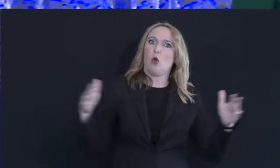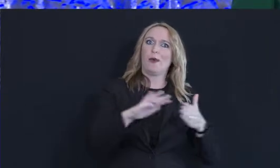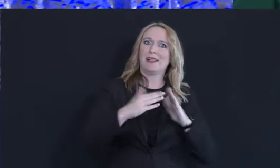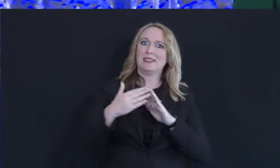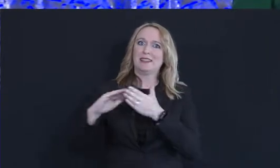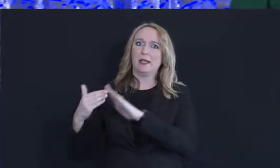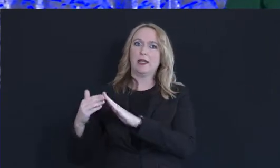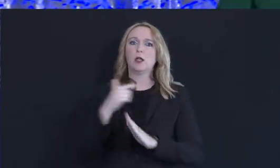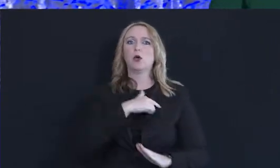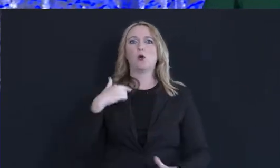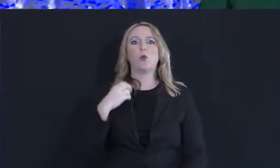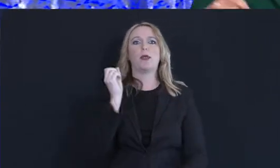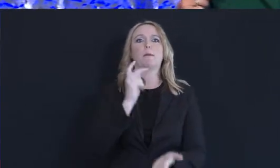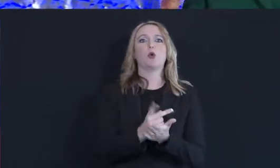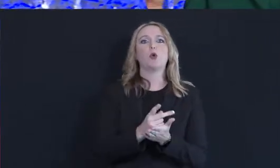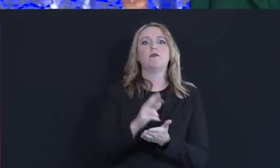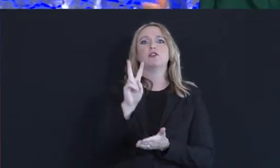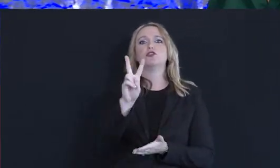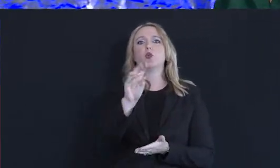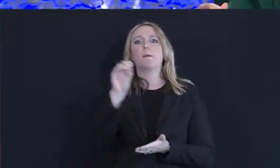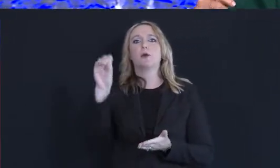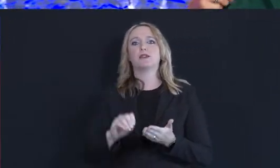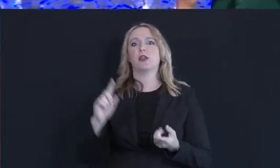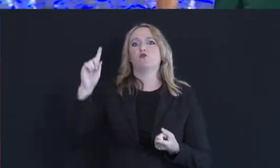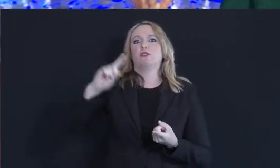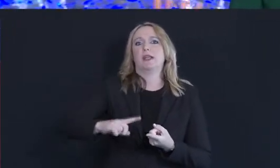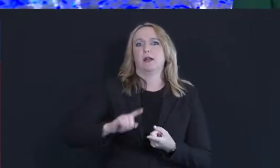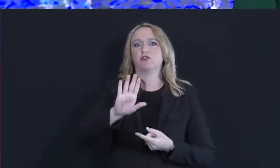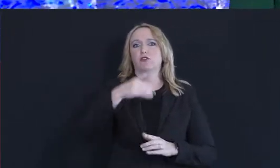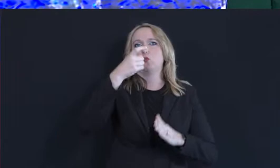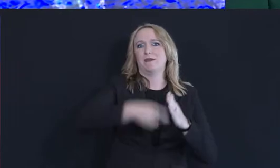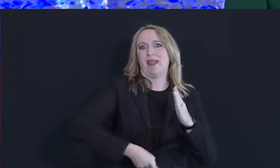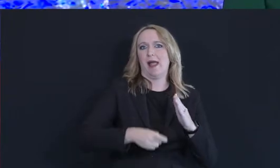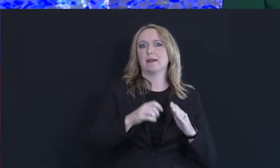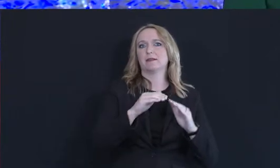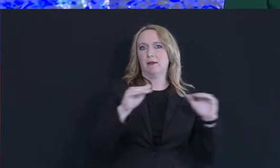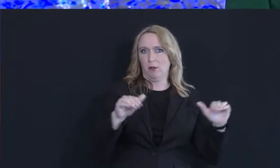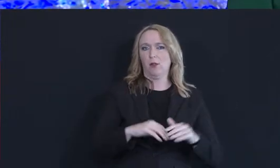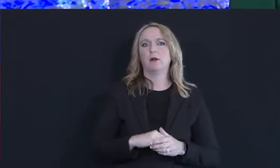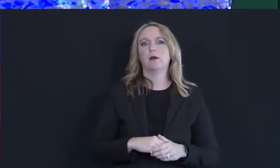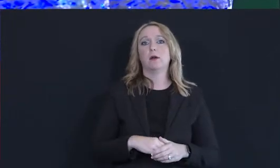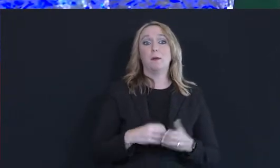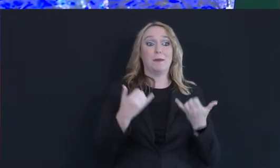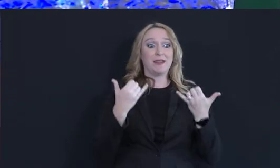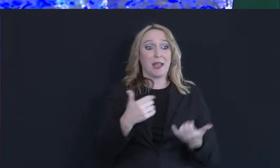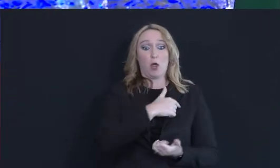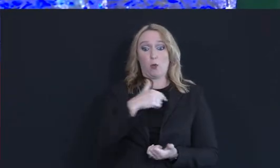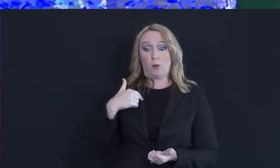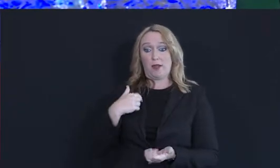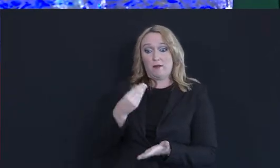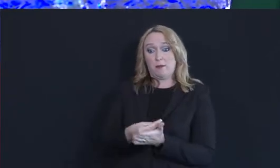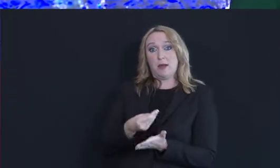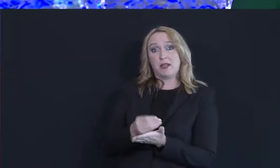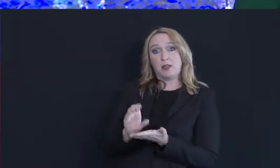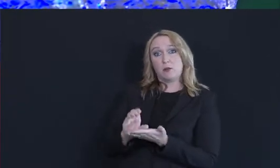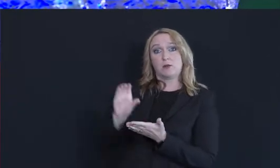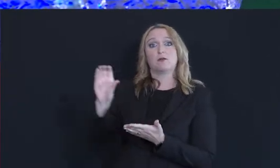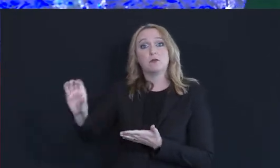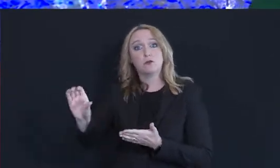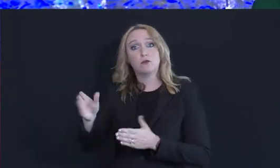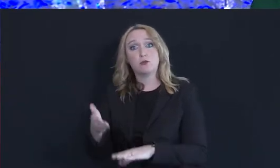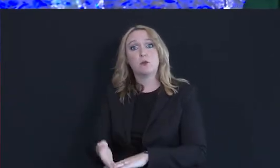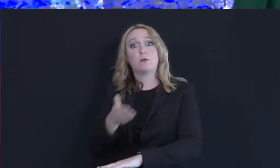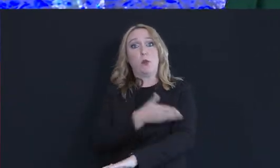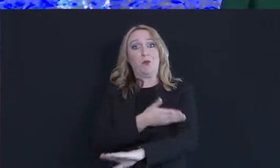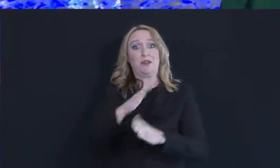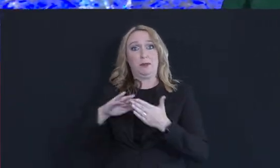but in addition to that we're also focused on on really making new Investments to our community that are new and different city leadership brought us